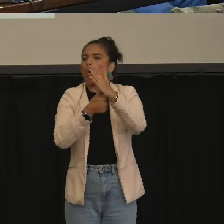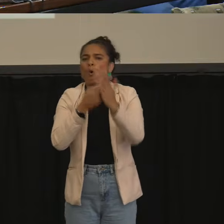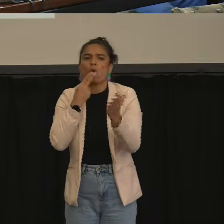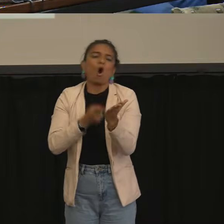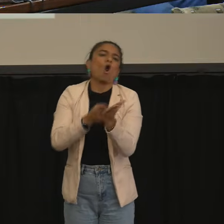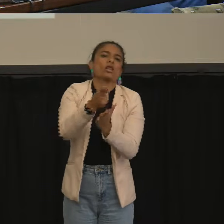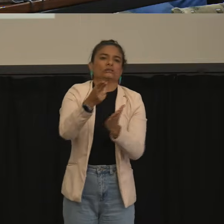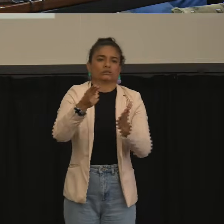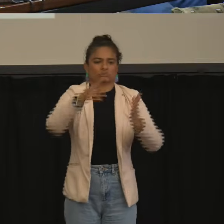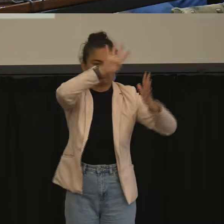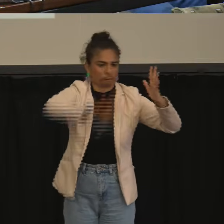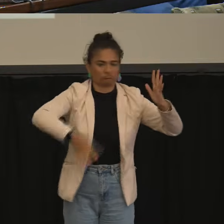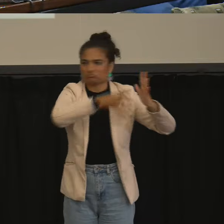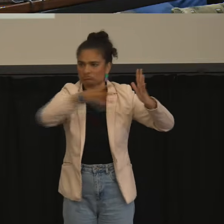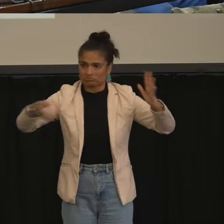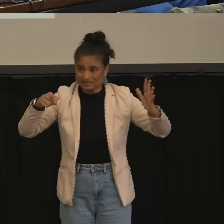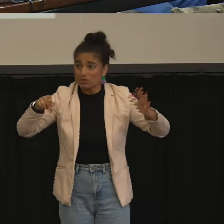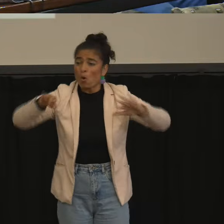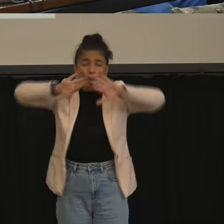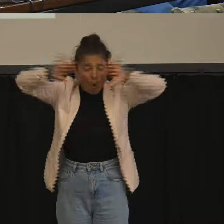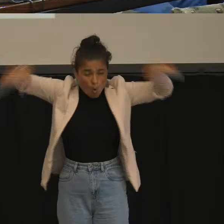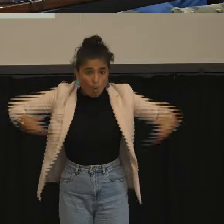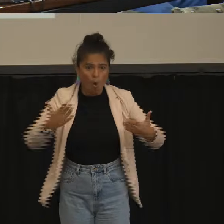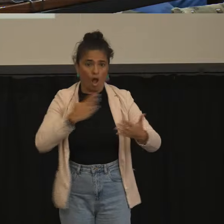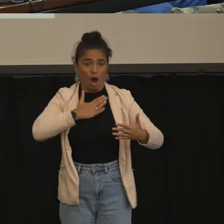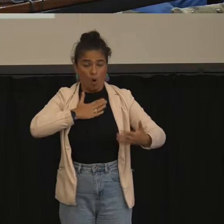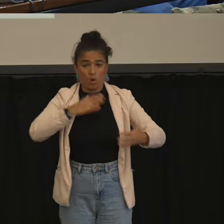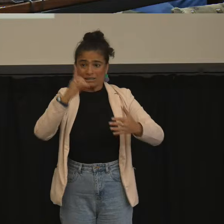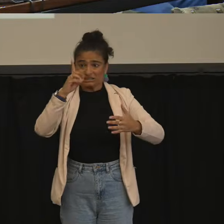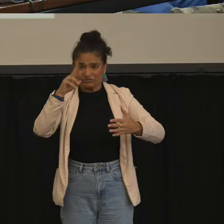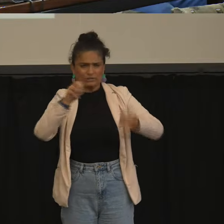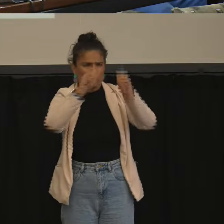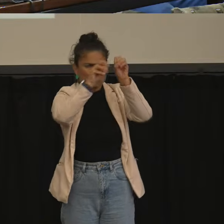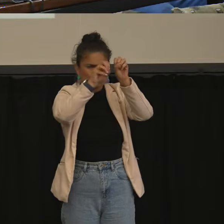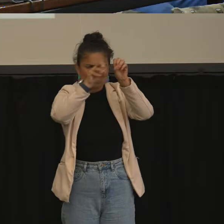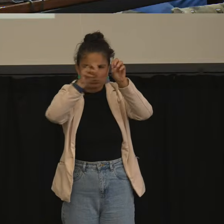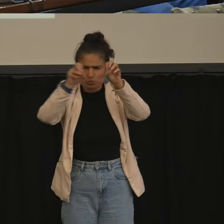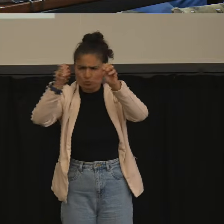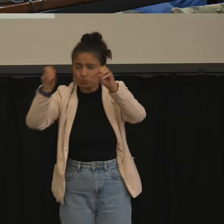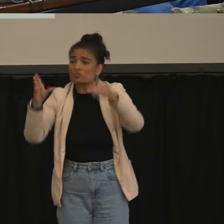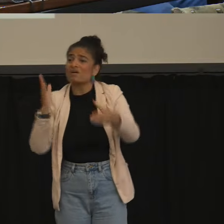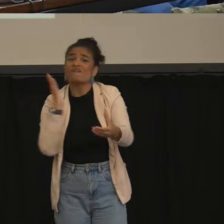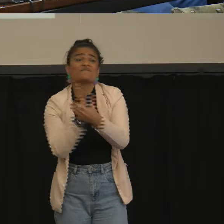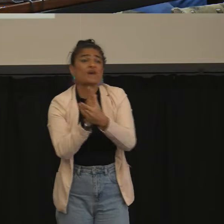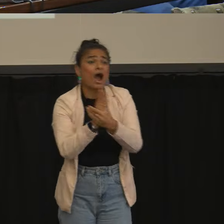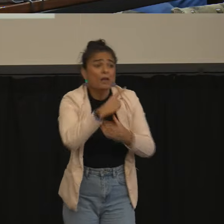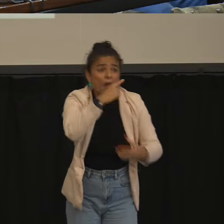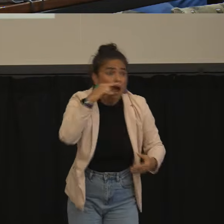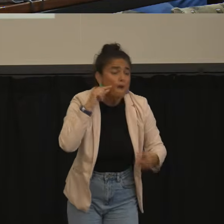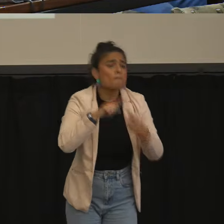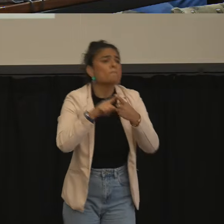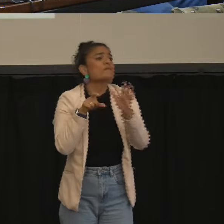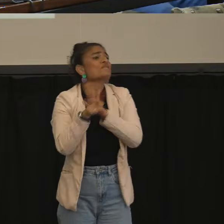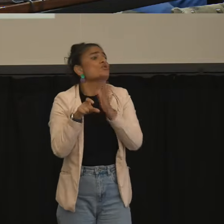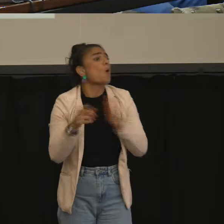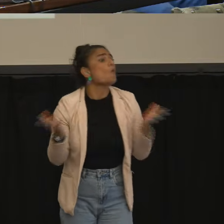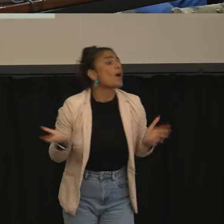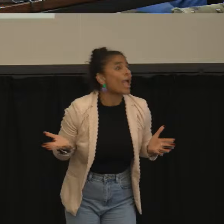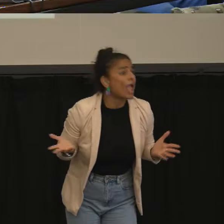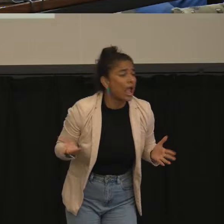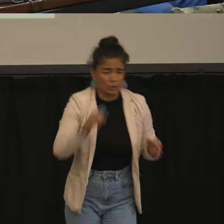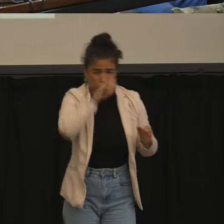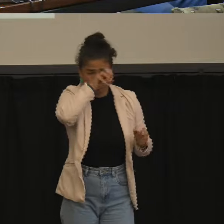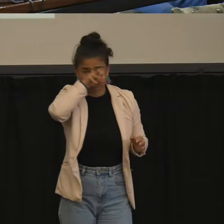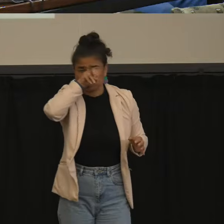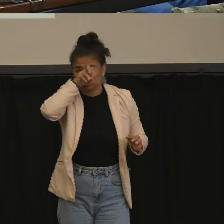and it was just an honest, transparent document with all our files,